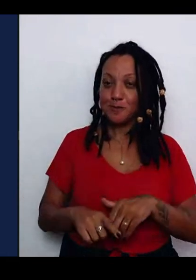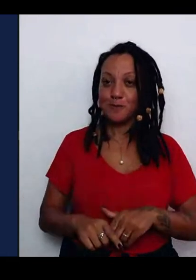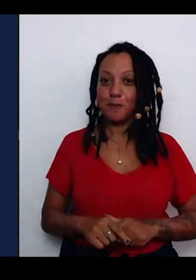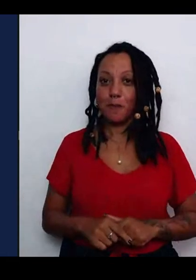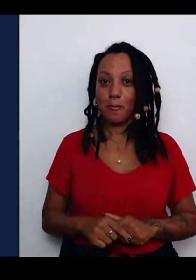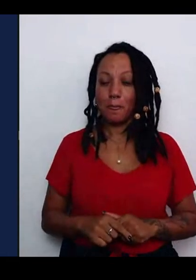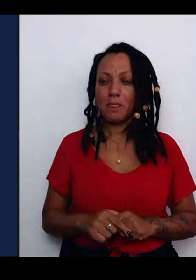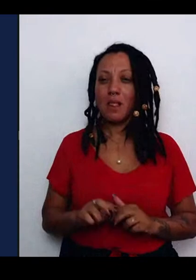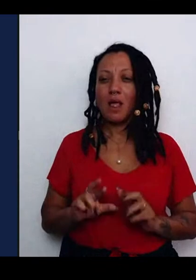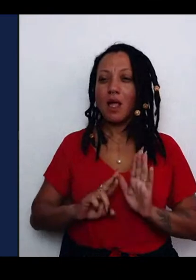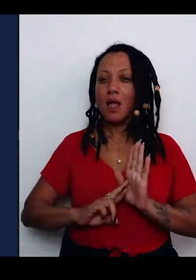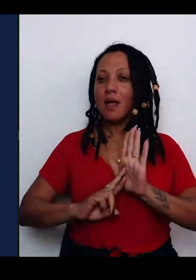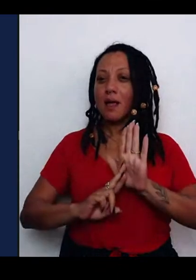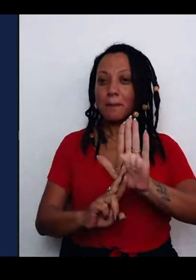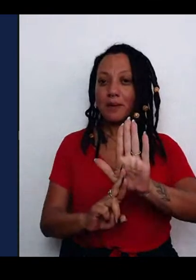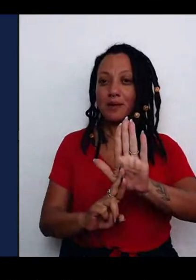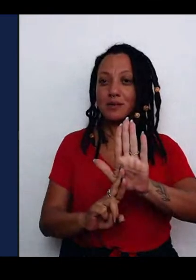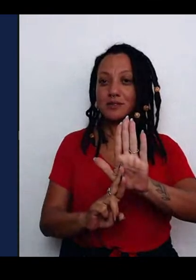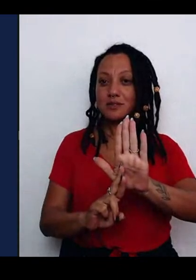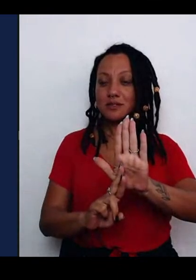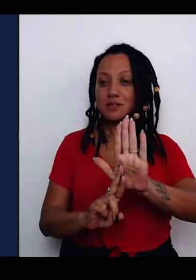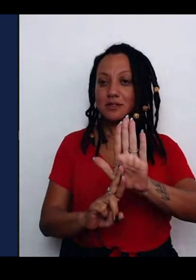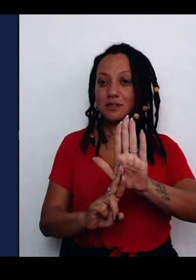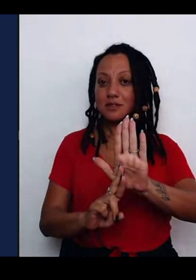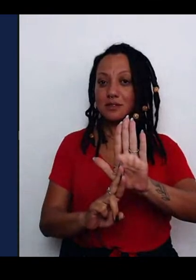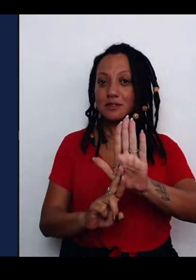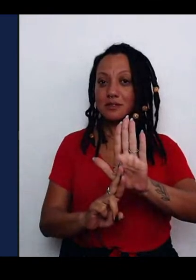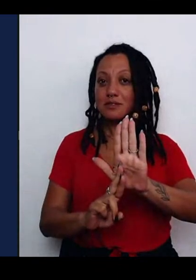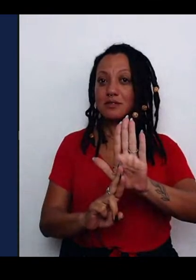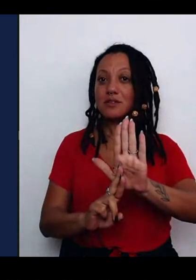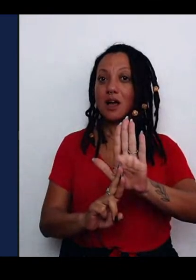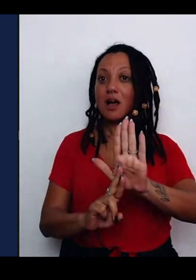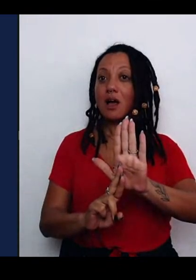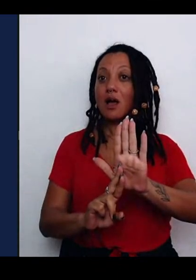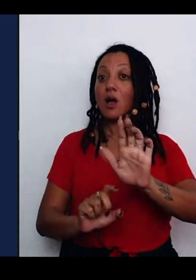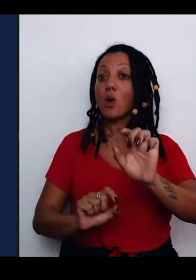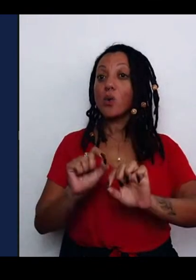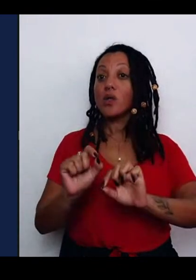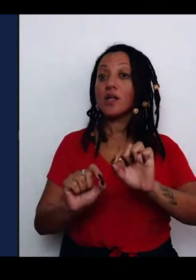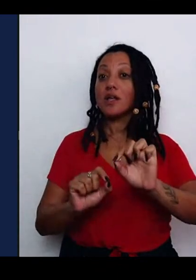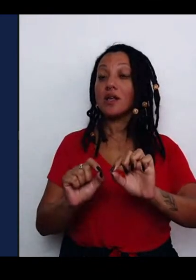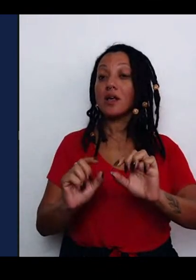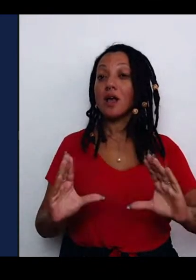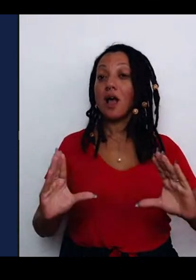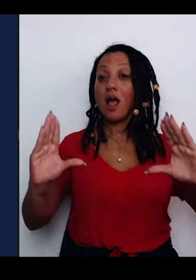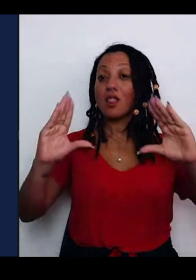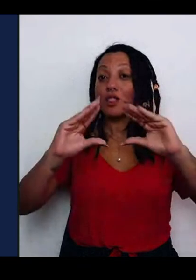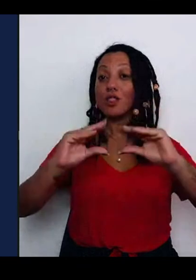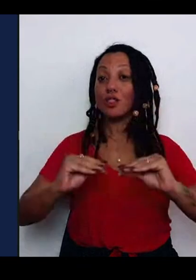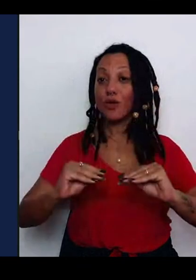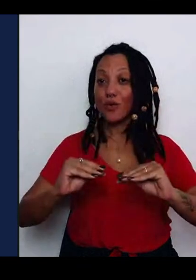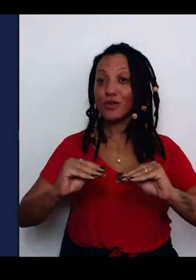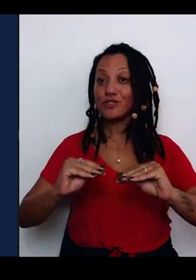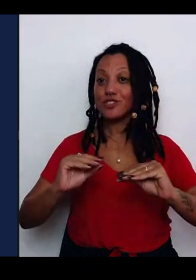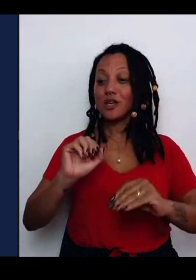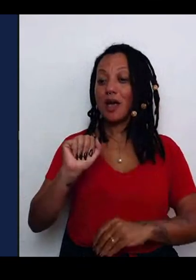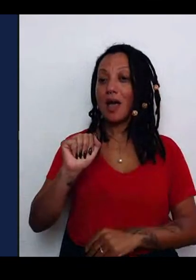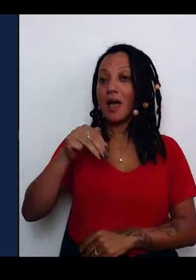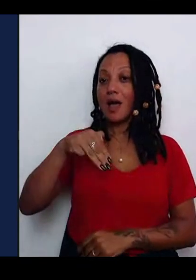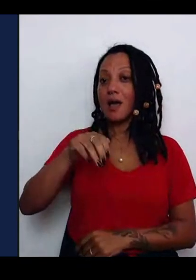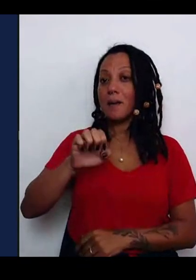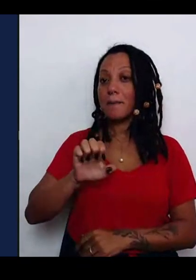American night is a title now a place of of the night uh but also it's a title that plays with a cinematic